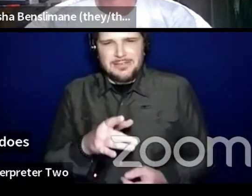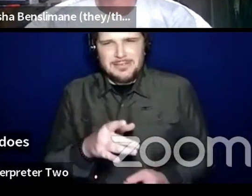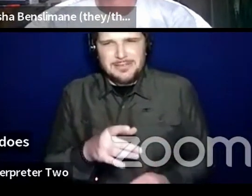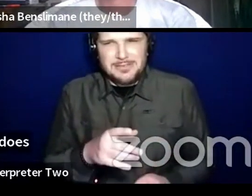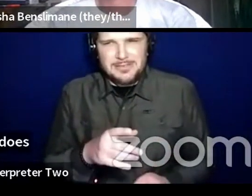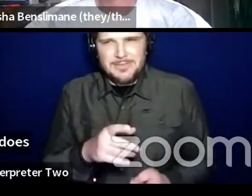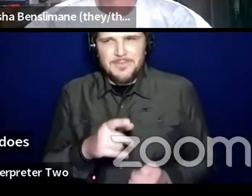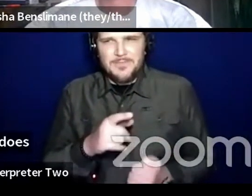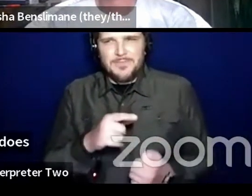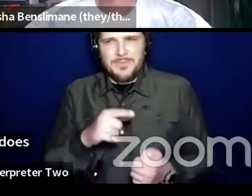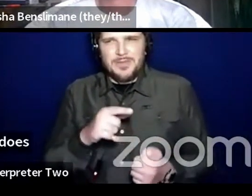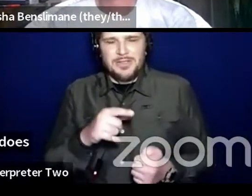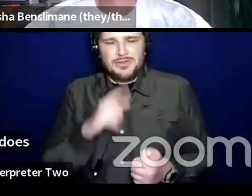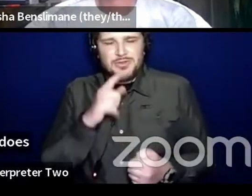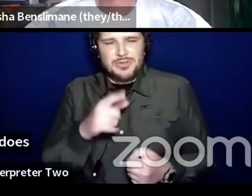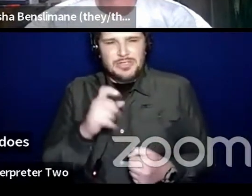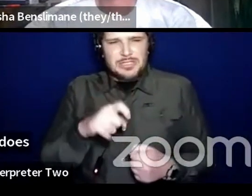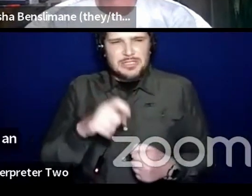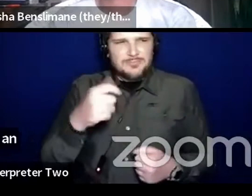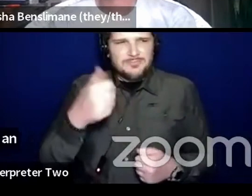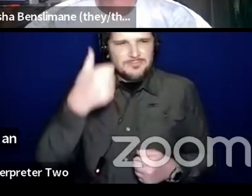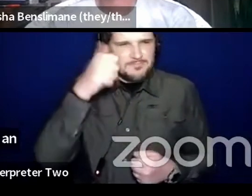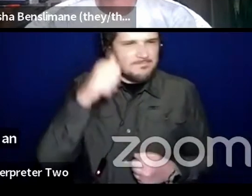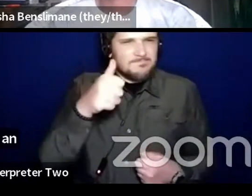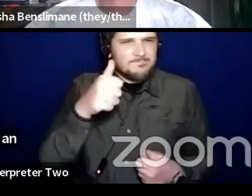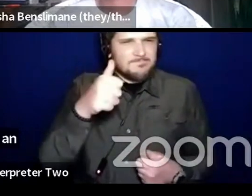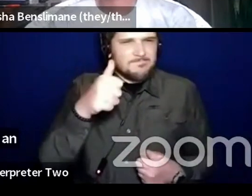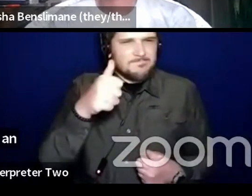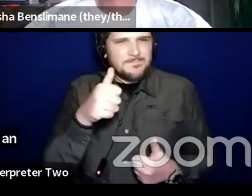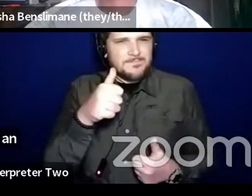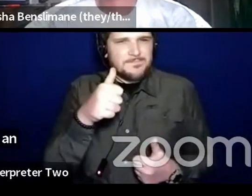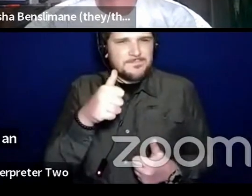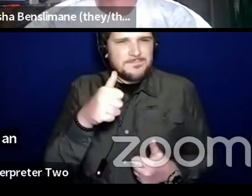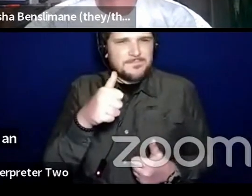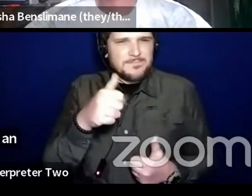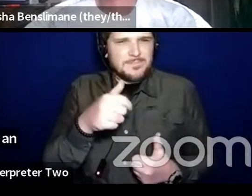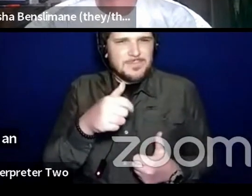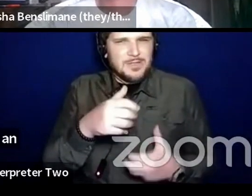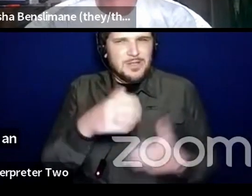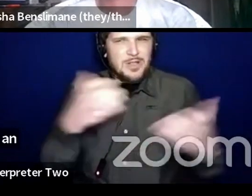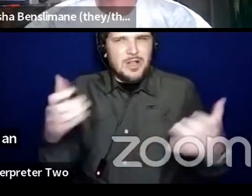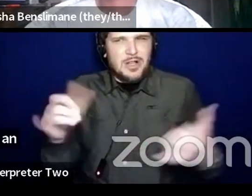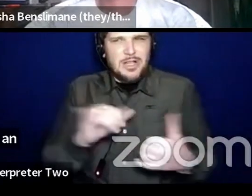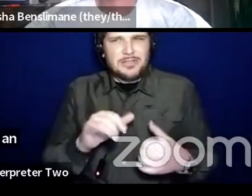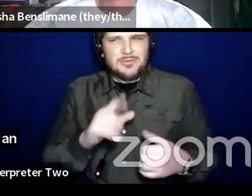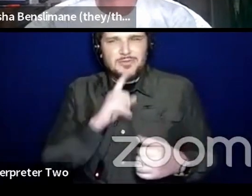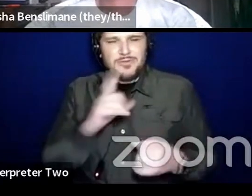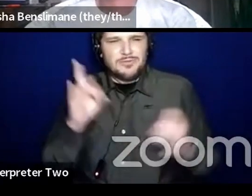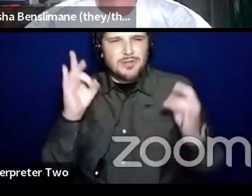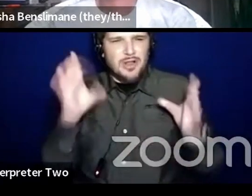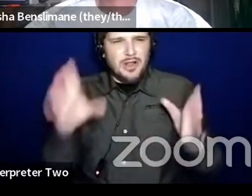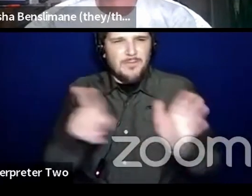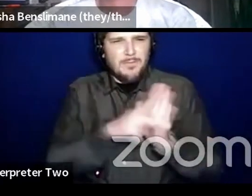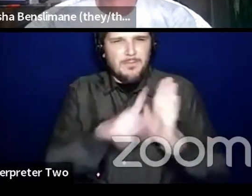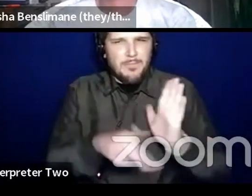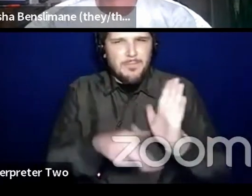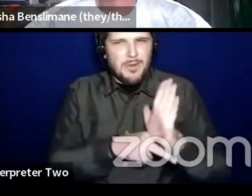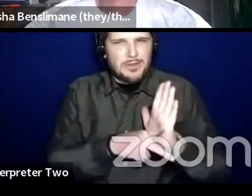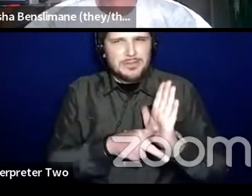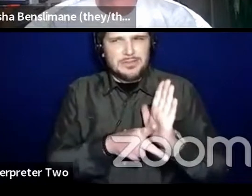in reconciliation with a lot of like very detrimental policy that is, if we were to